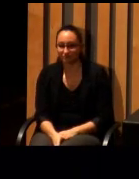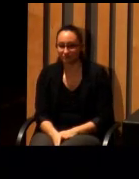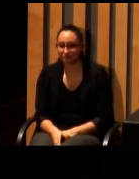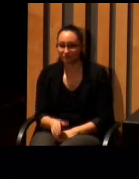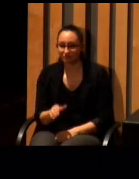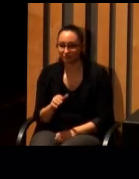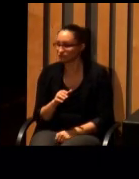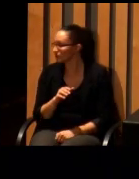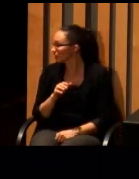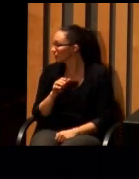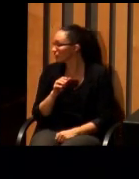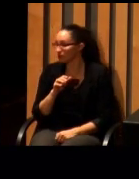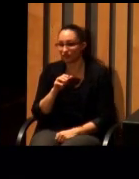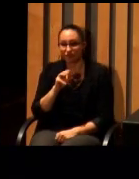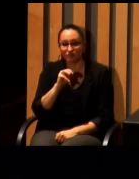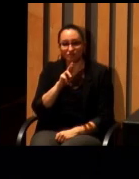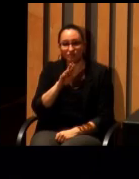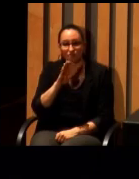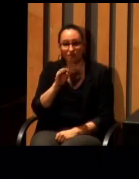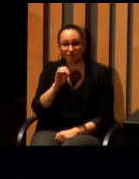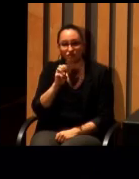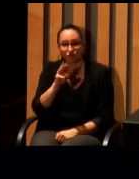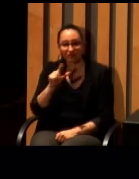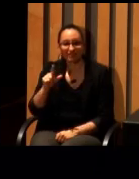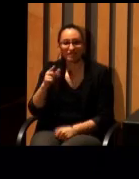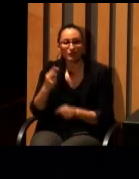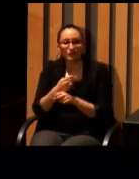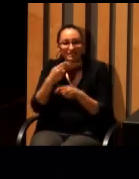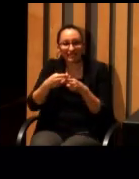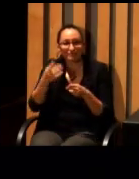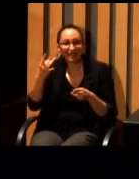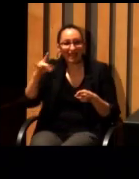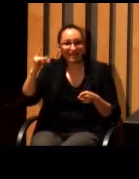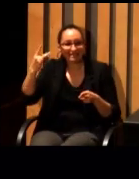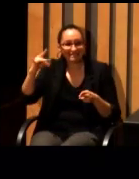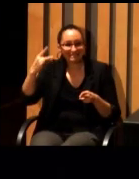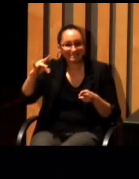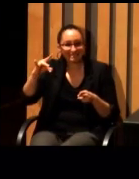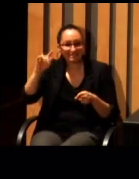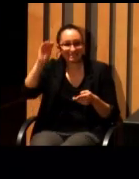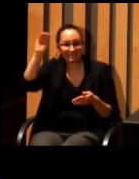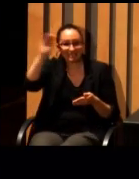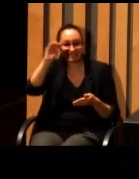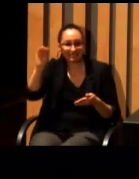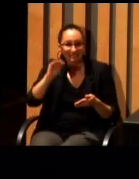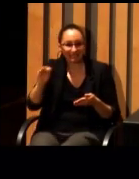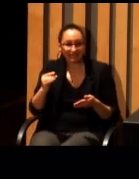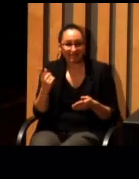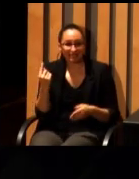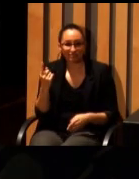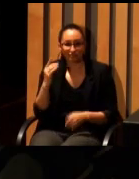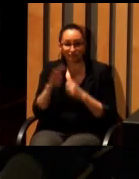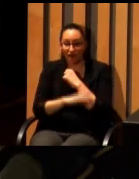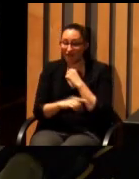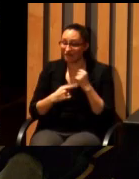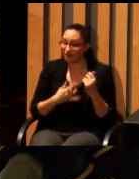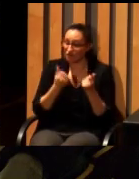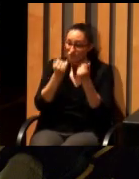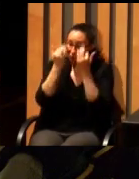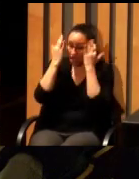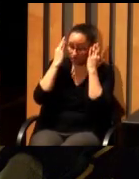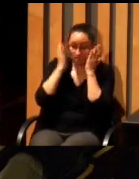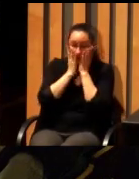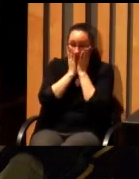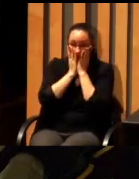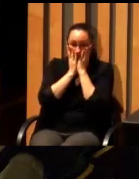Mr. Boswell, he used the name 18 times in one article last fall. And it was, like, overwhelming. I mean, maybe